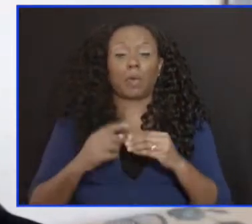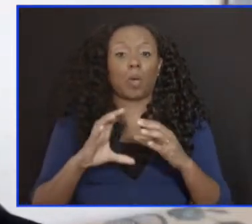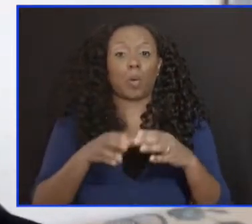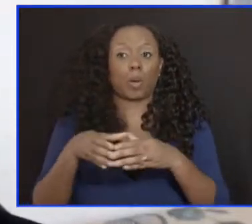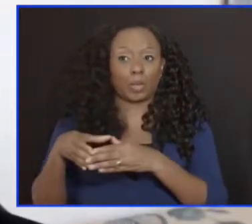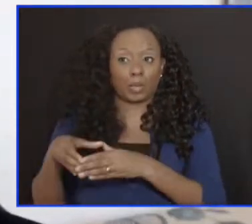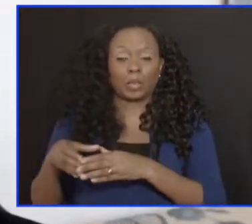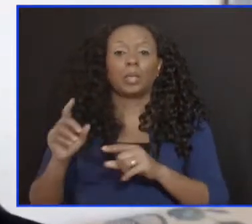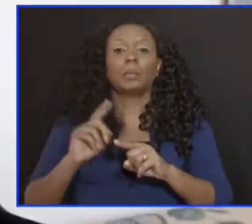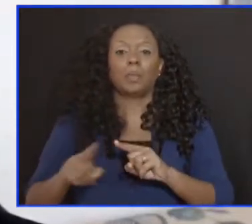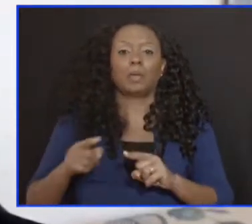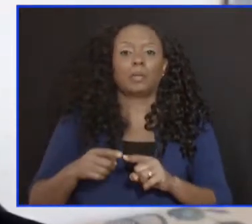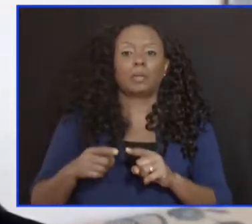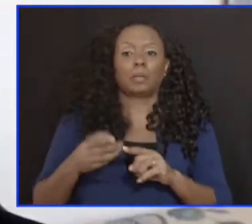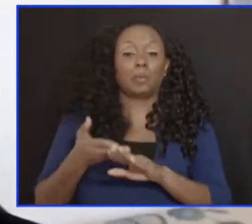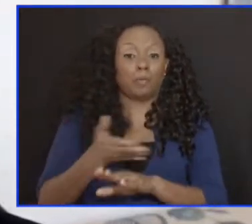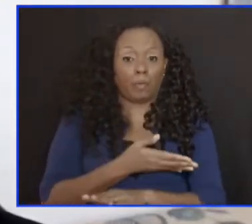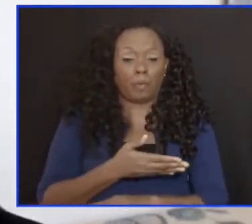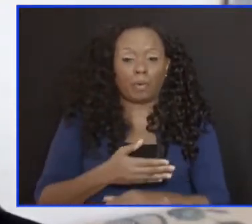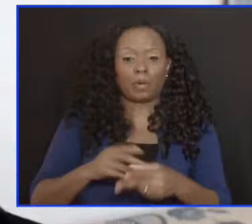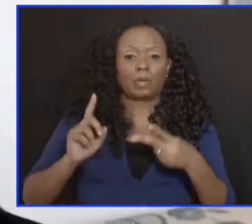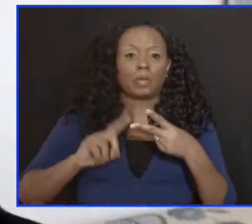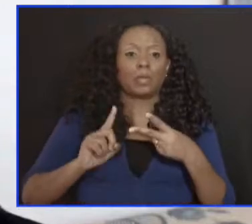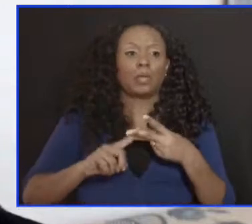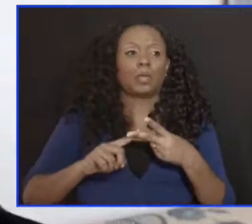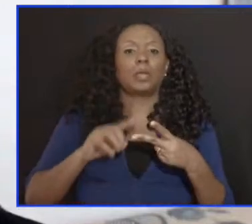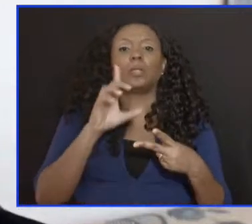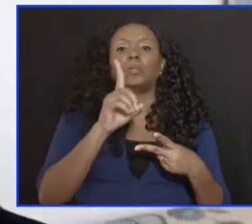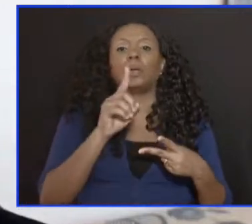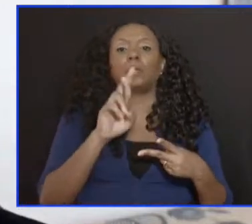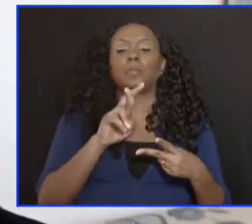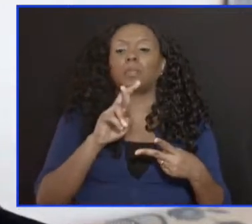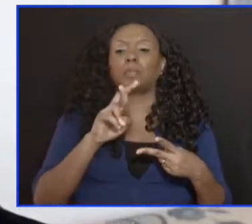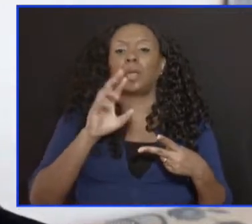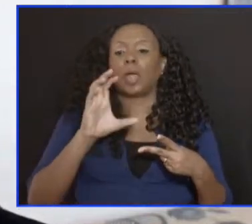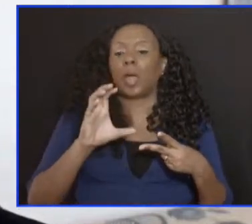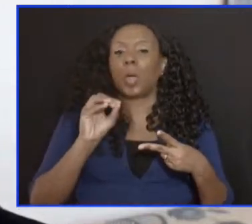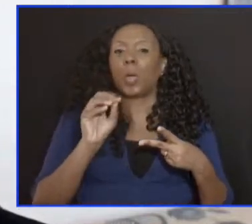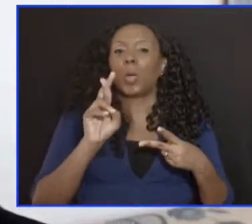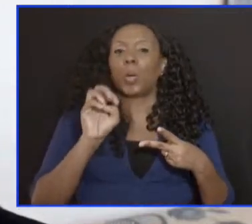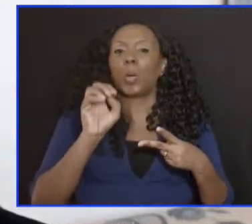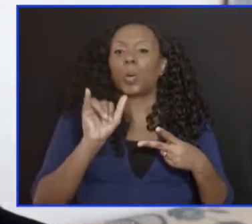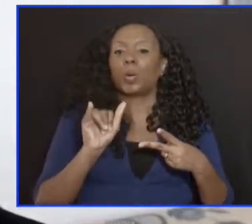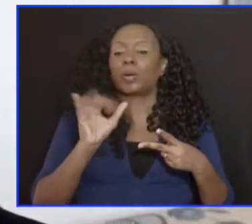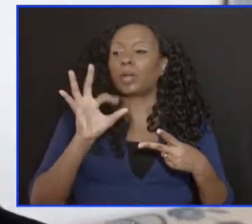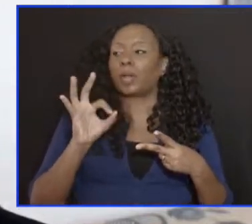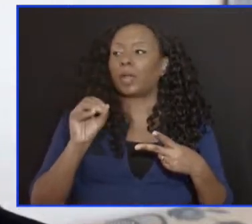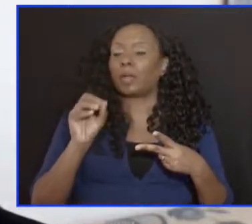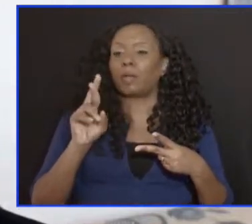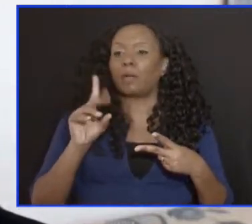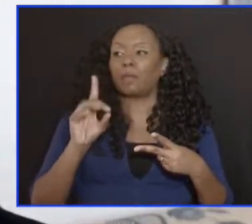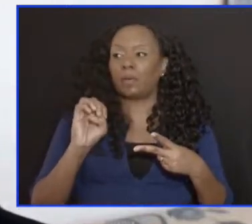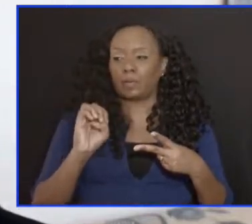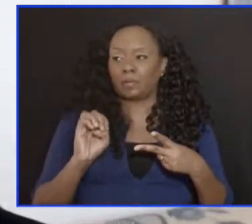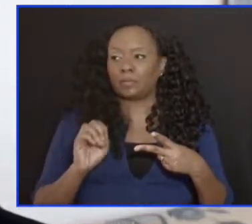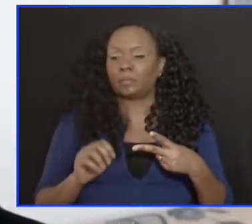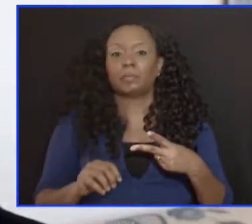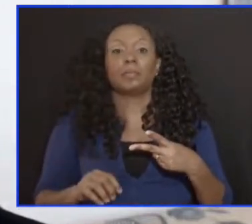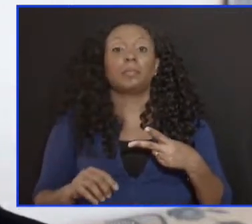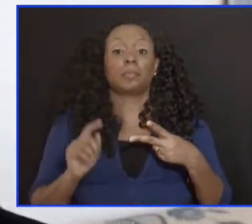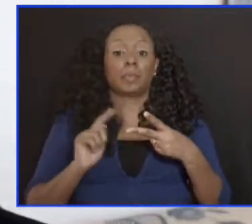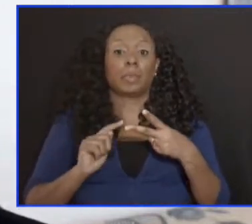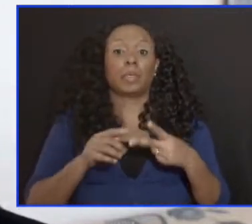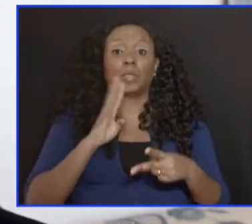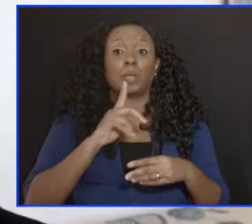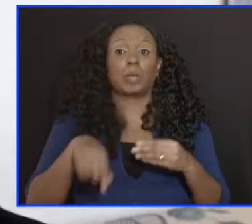we hear from Dr. Corey Forde, the infection control specialist, as he talks about the approach to dealing with the